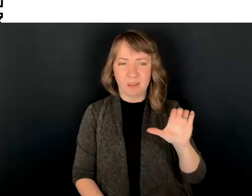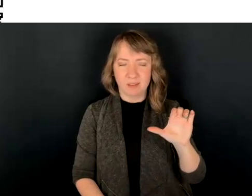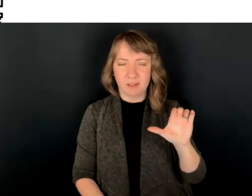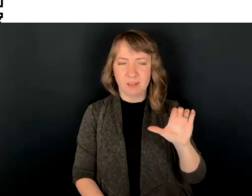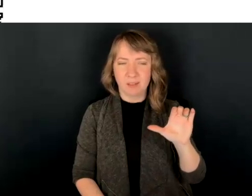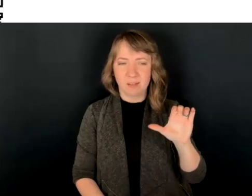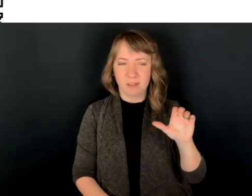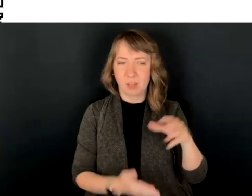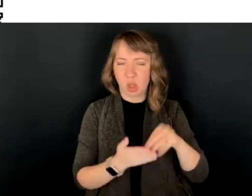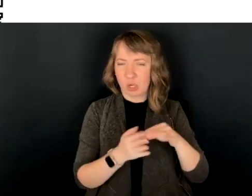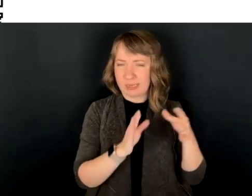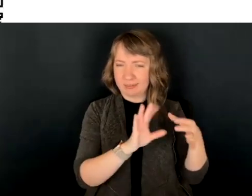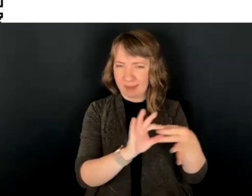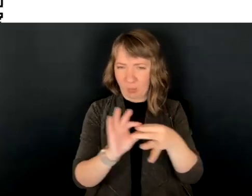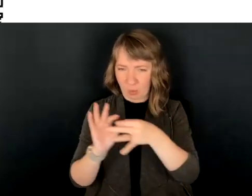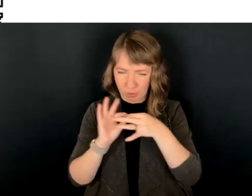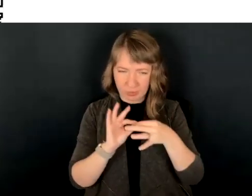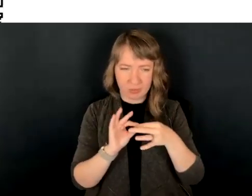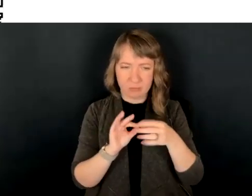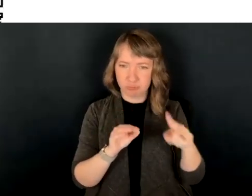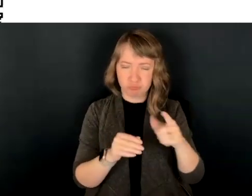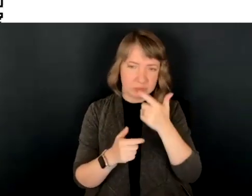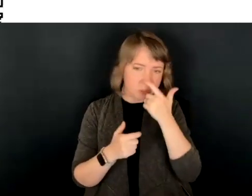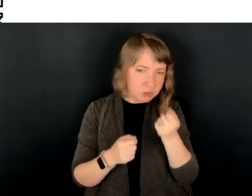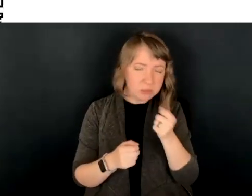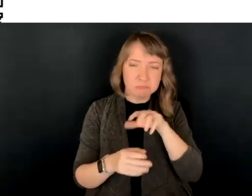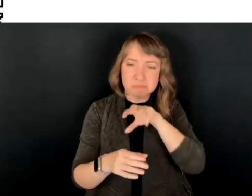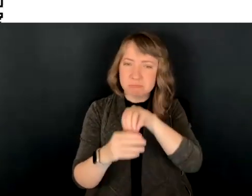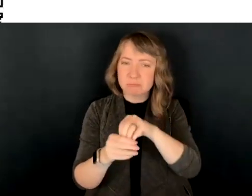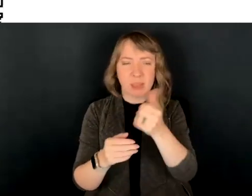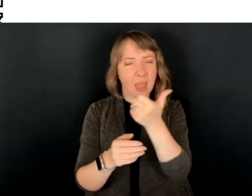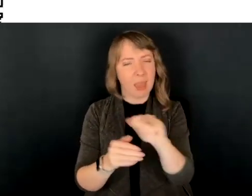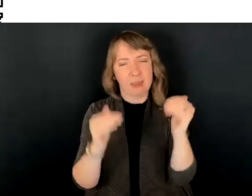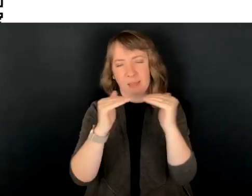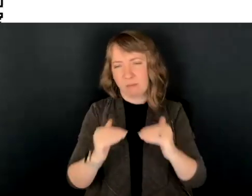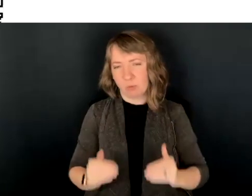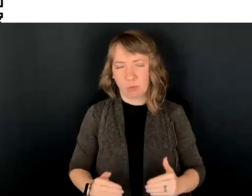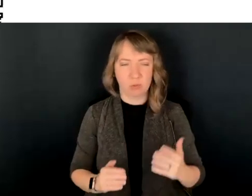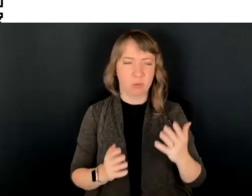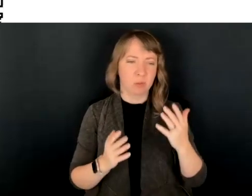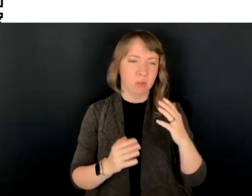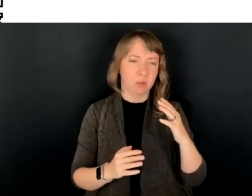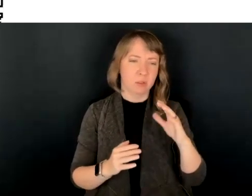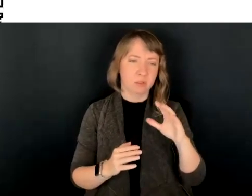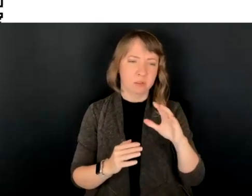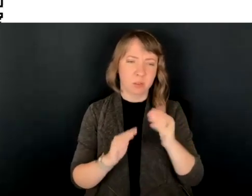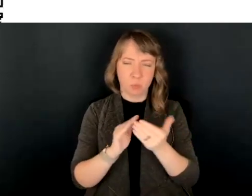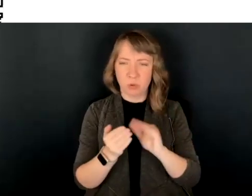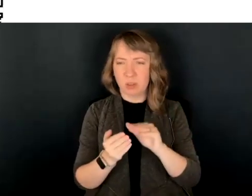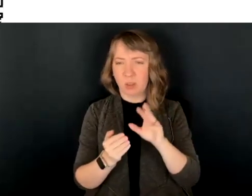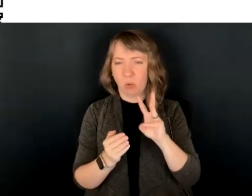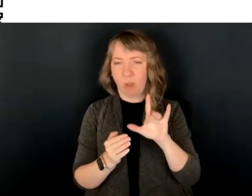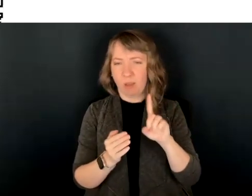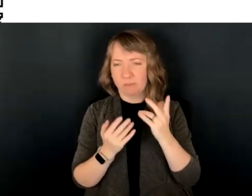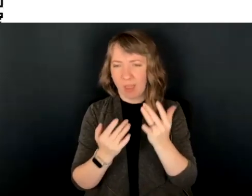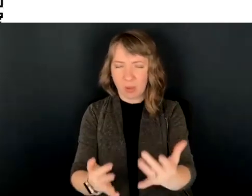anyone interested or working in all aspects of community wildfire adaptation and resilience. That's a great place to connect